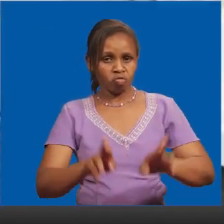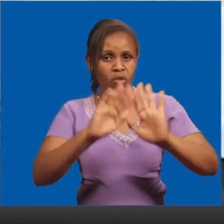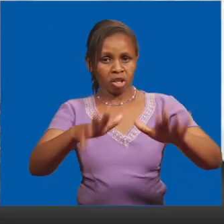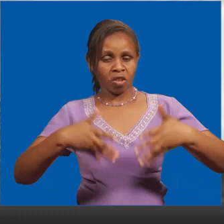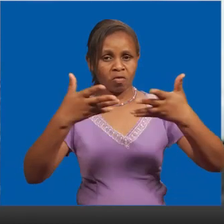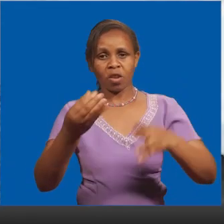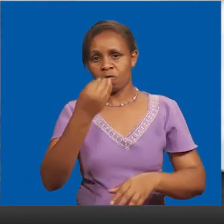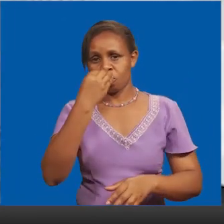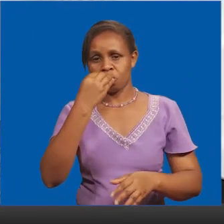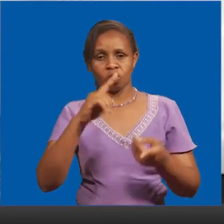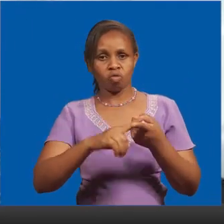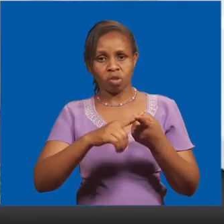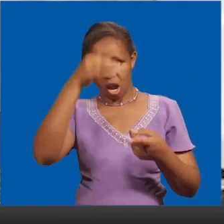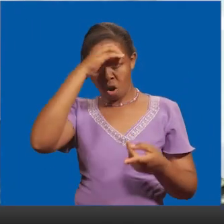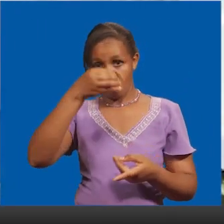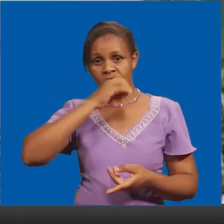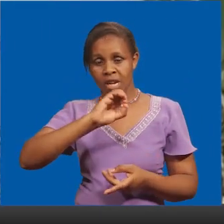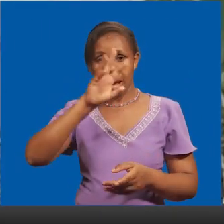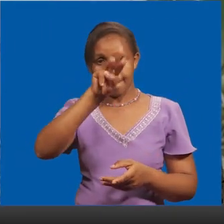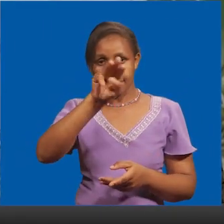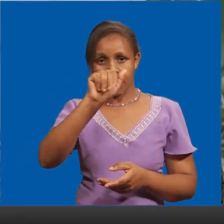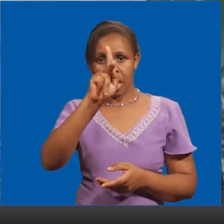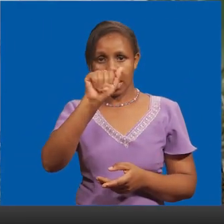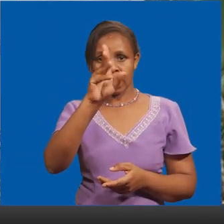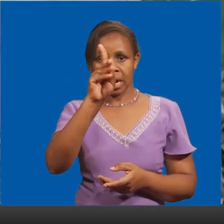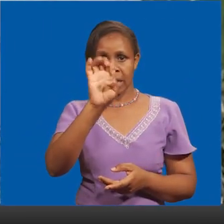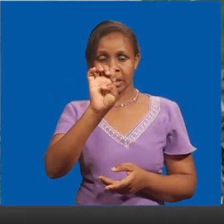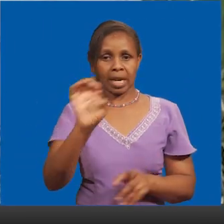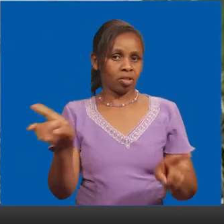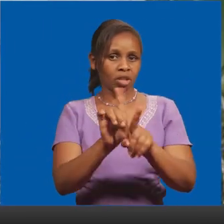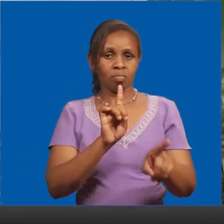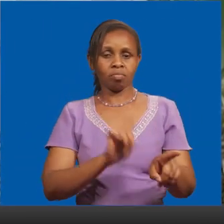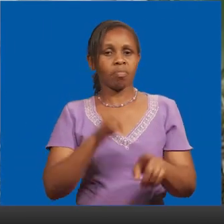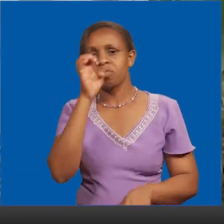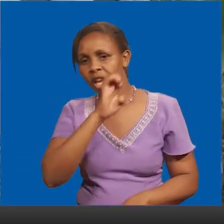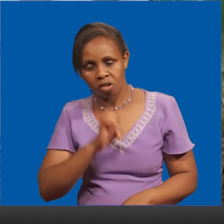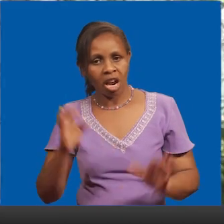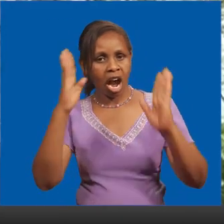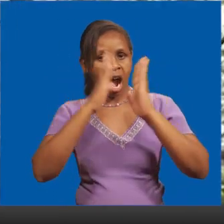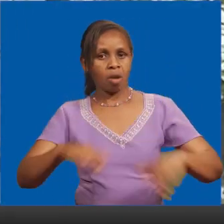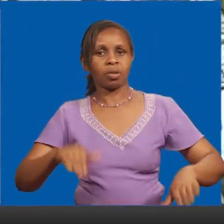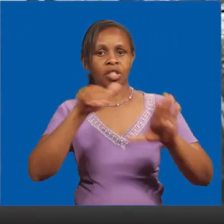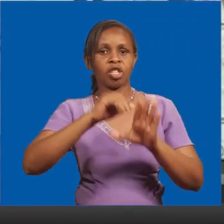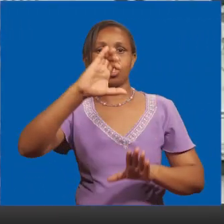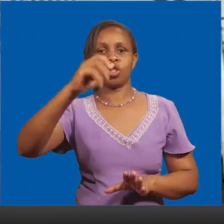na barabara, kutoa chakula kwa kituo cha watoto mayatima cha Makande na nyumba ya wazee ya Chuda.